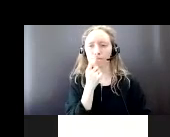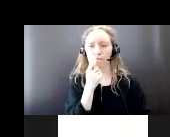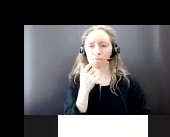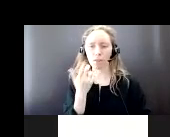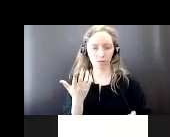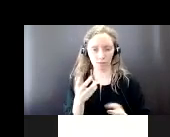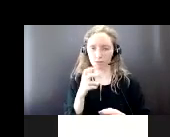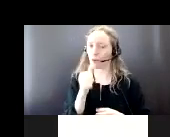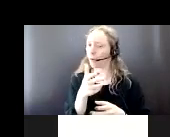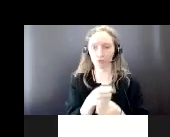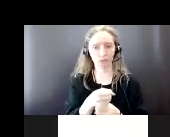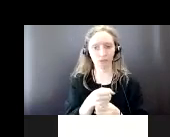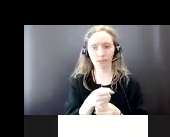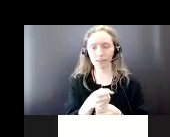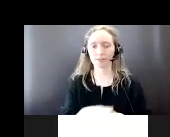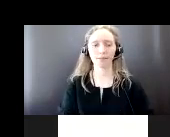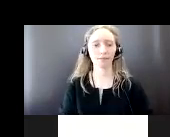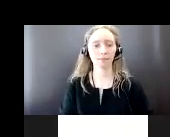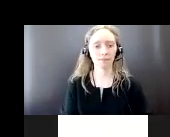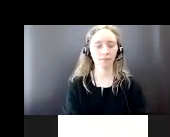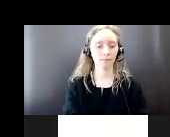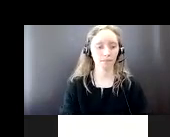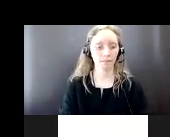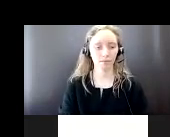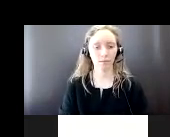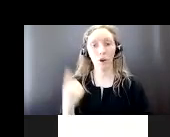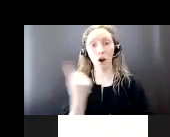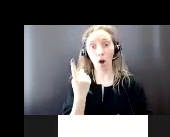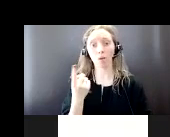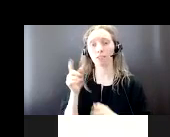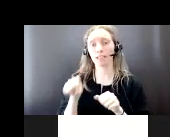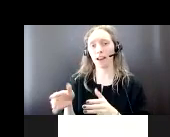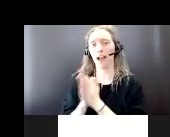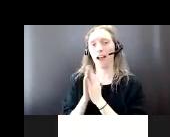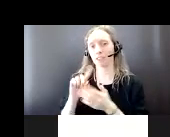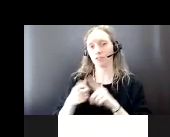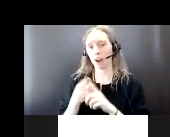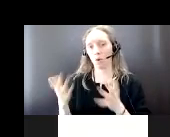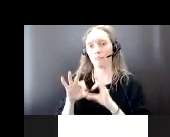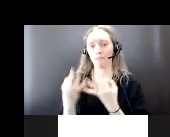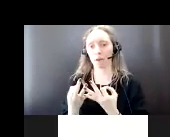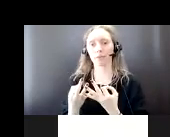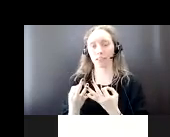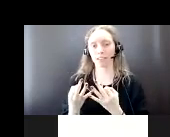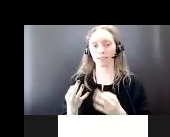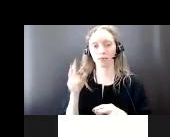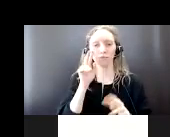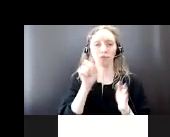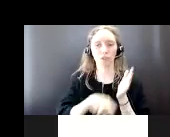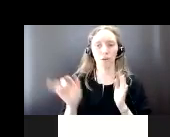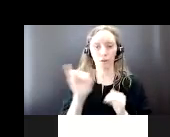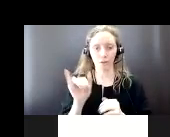So fraud initiated online. Search engine optimization refers to looking for information